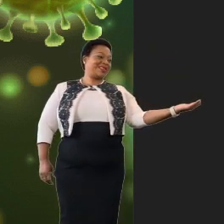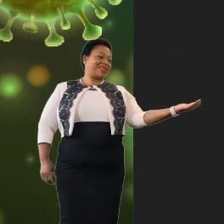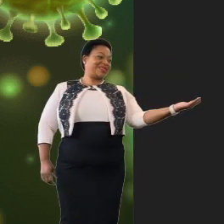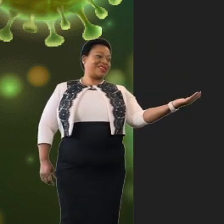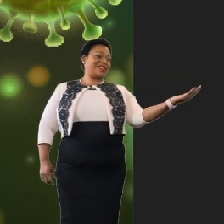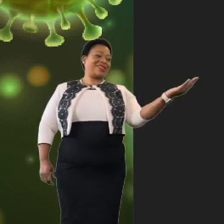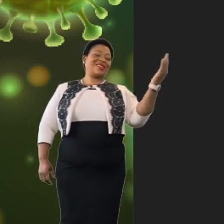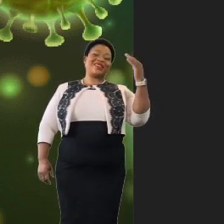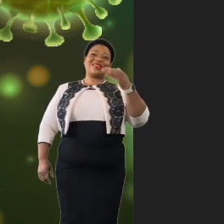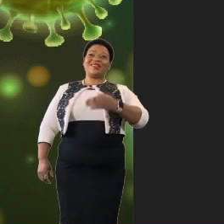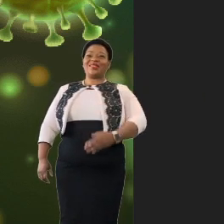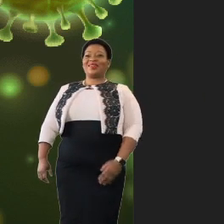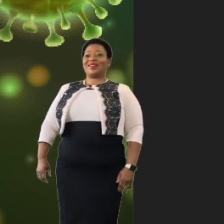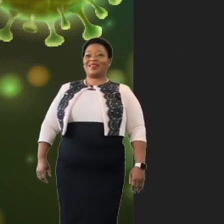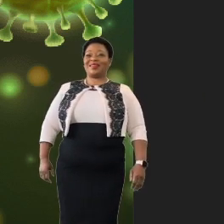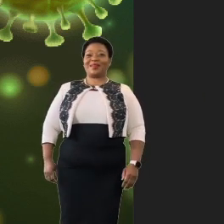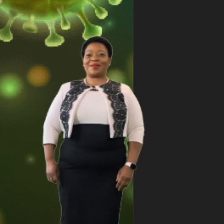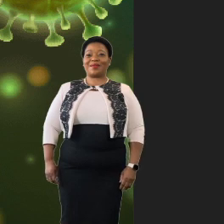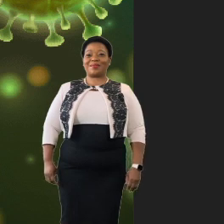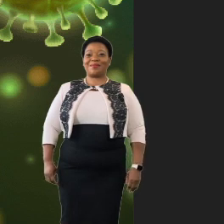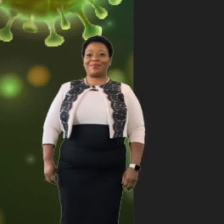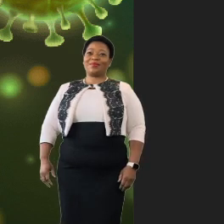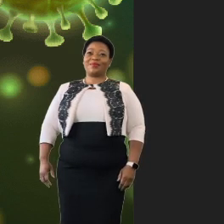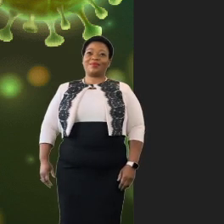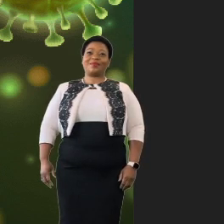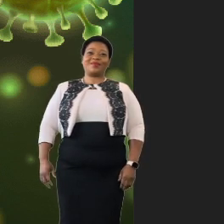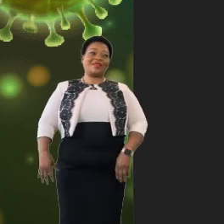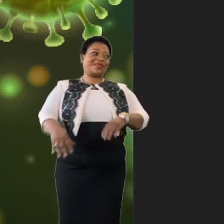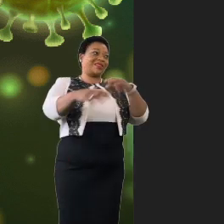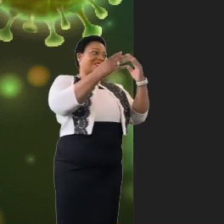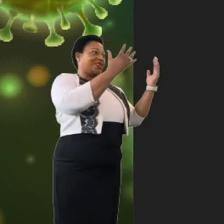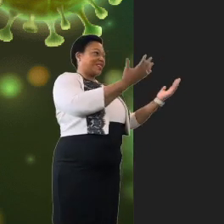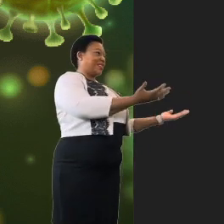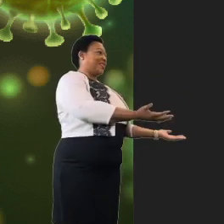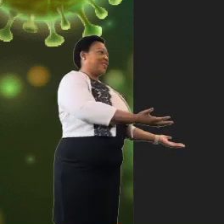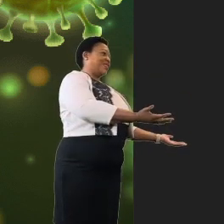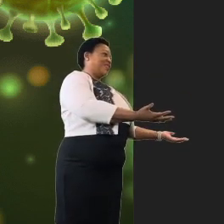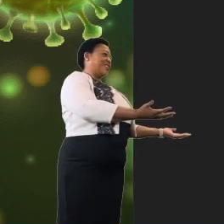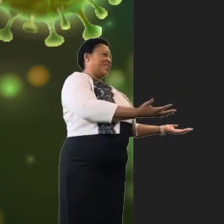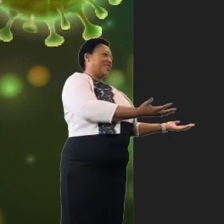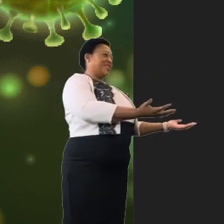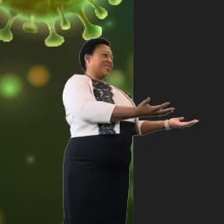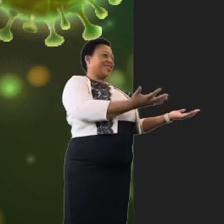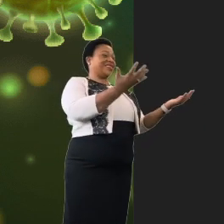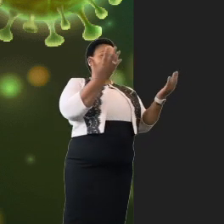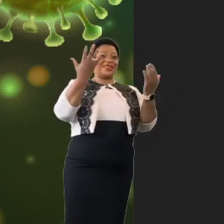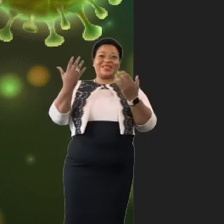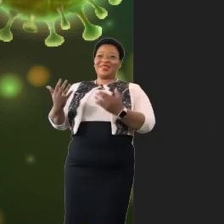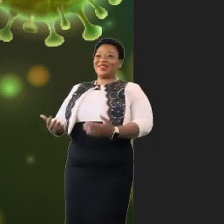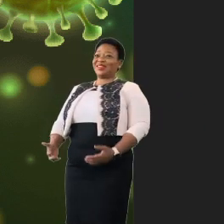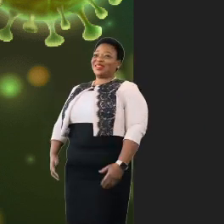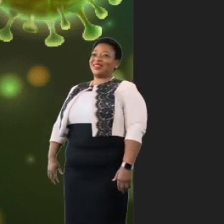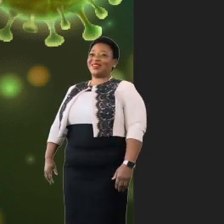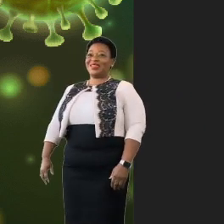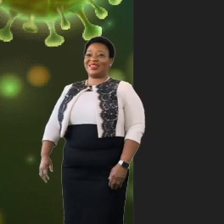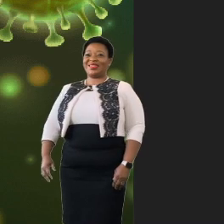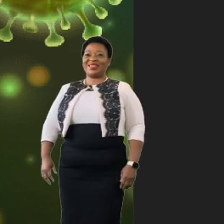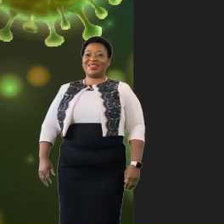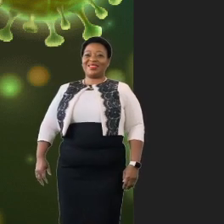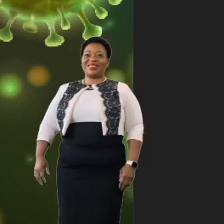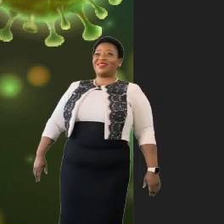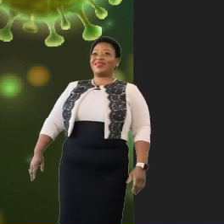one of the things that we'll need to be looking at. Secondly, I think it was Neville who made a point about complementary public